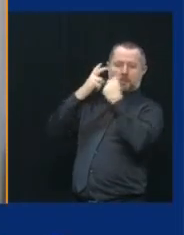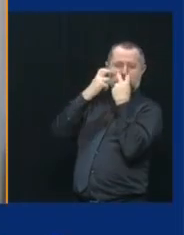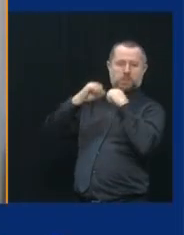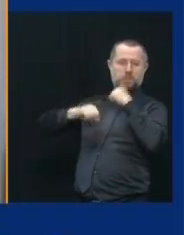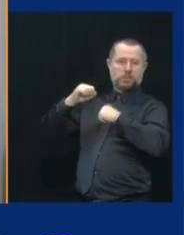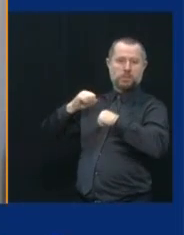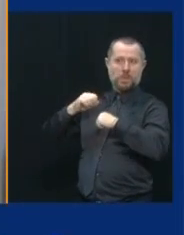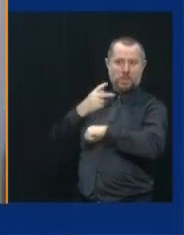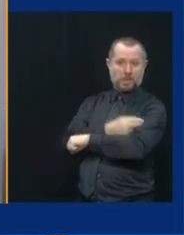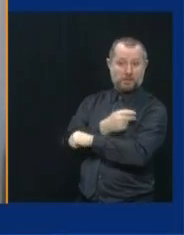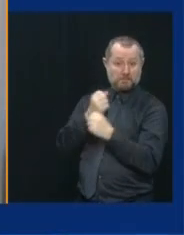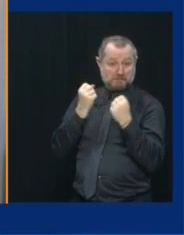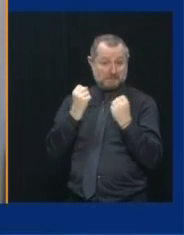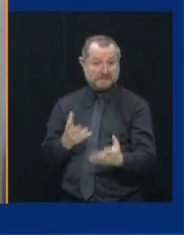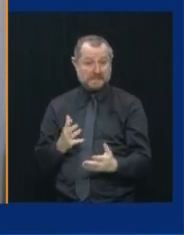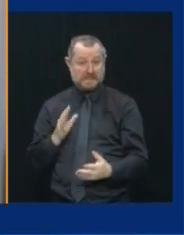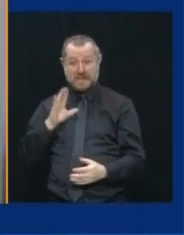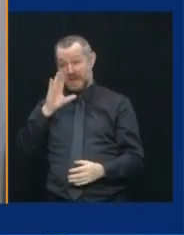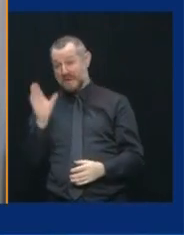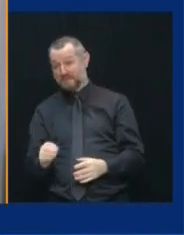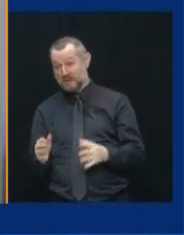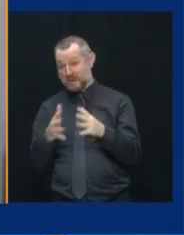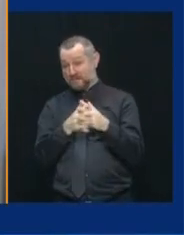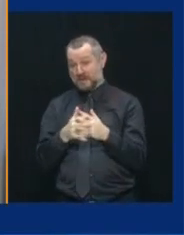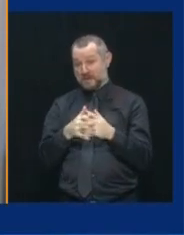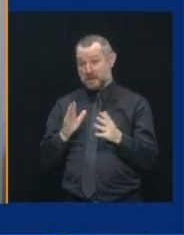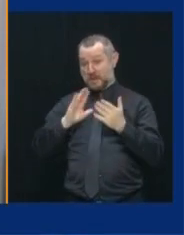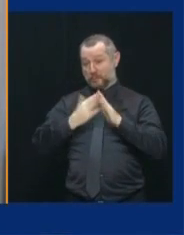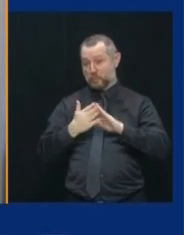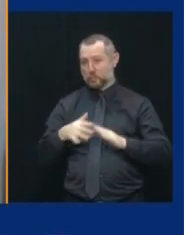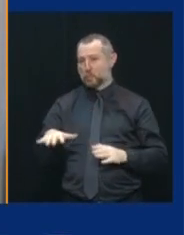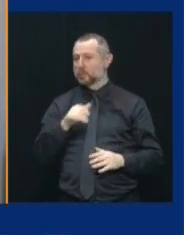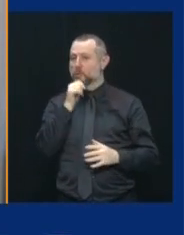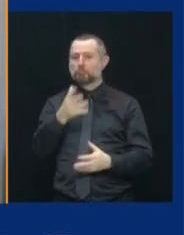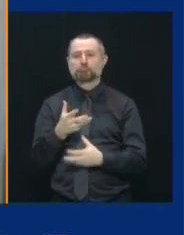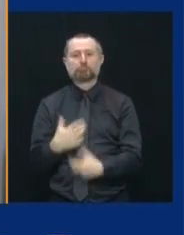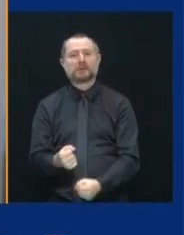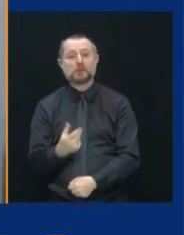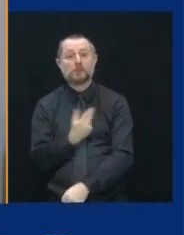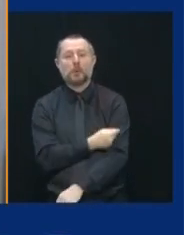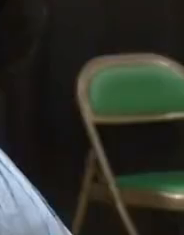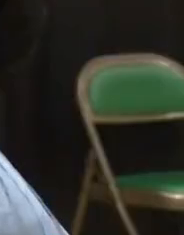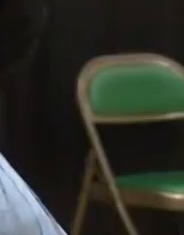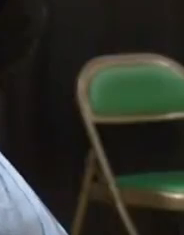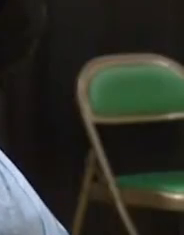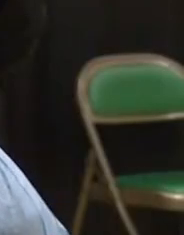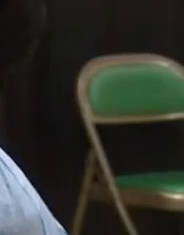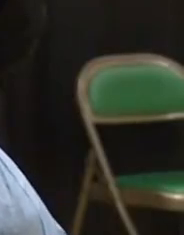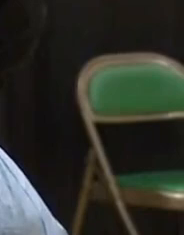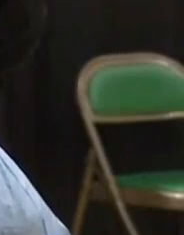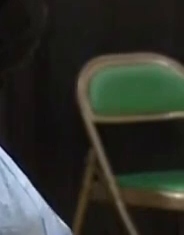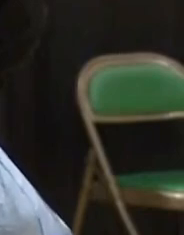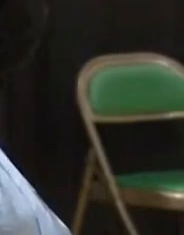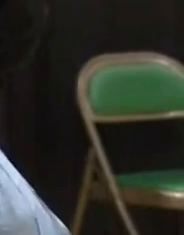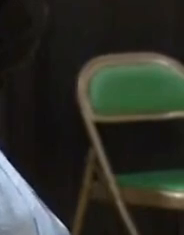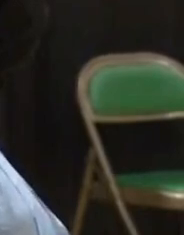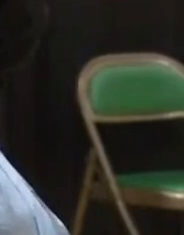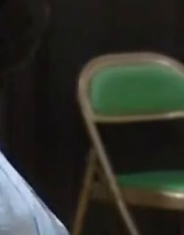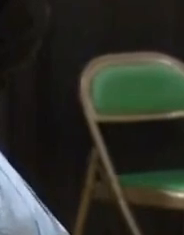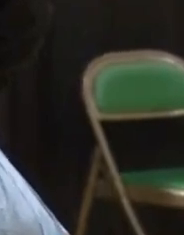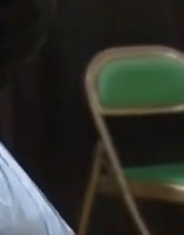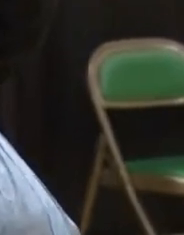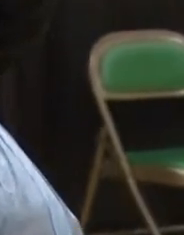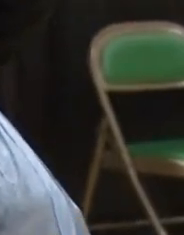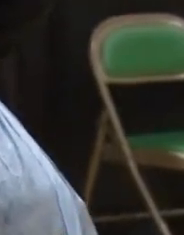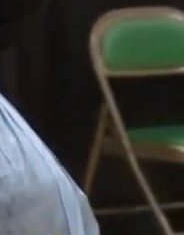Many in the African American community don't trust vaccines because of past abuses. But this vaccine is different, and